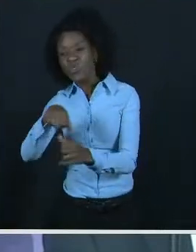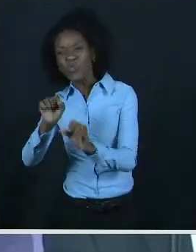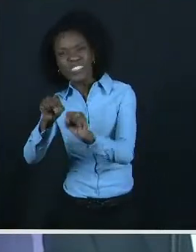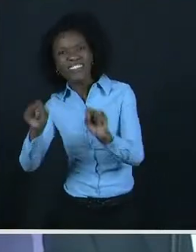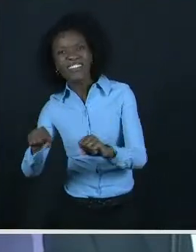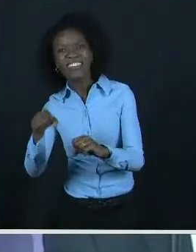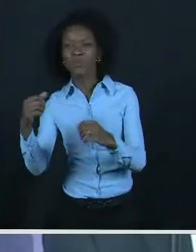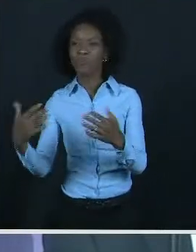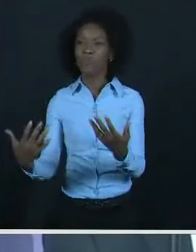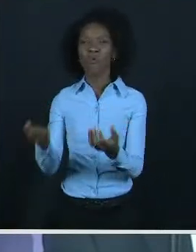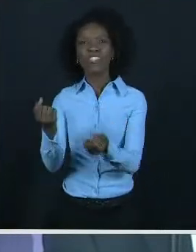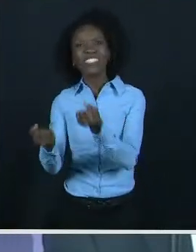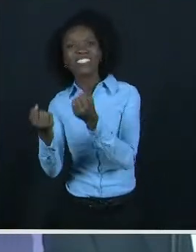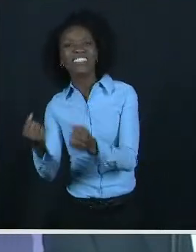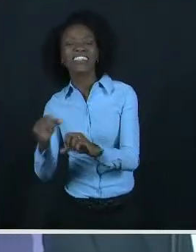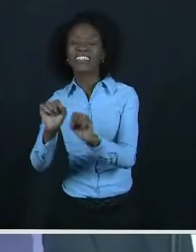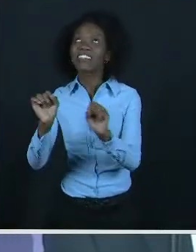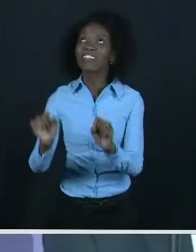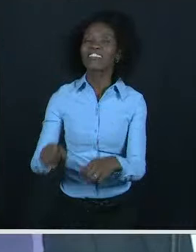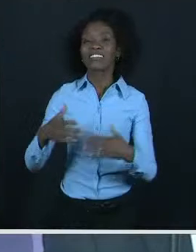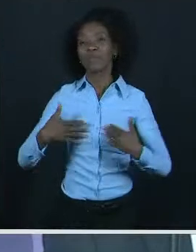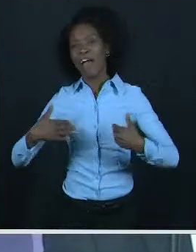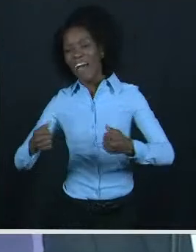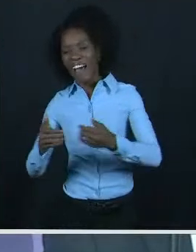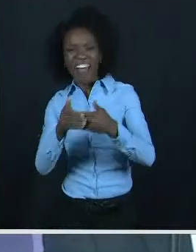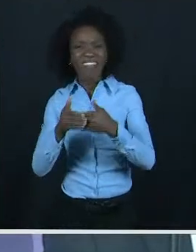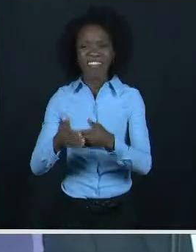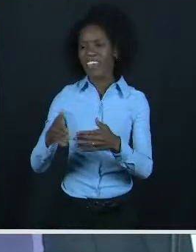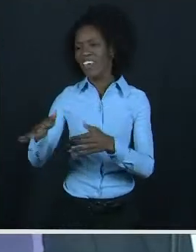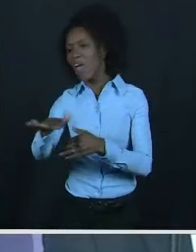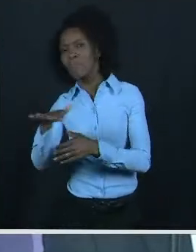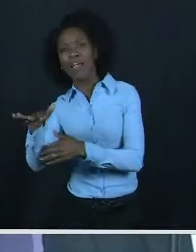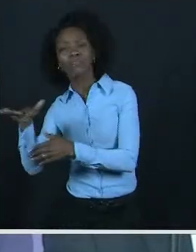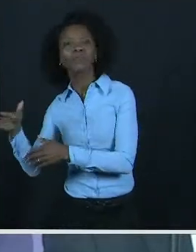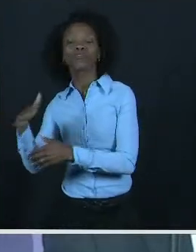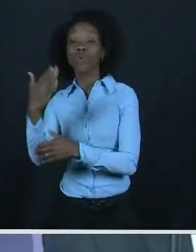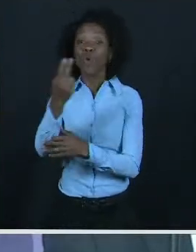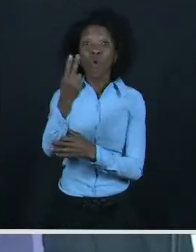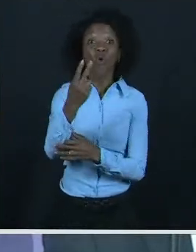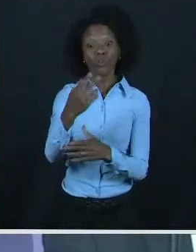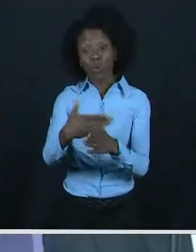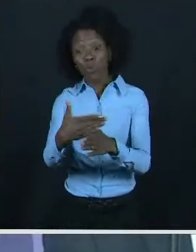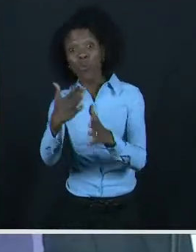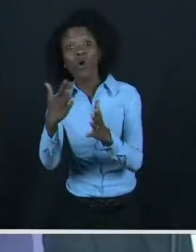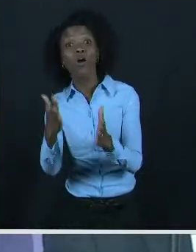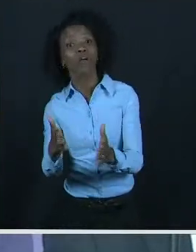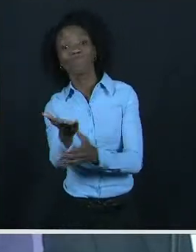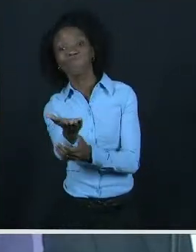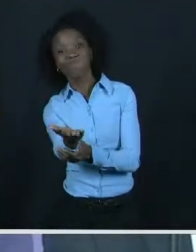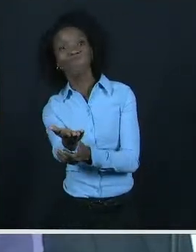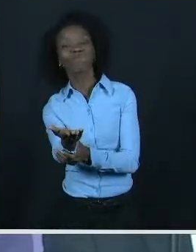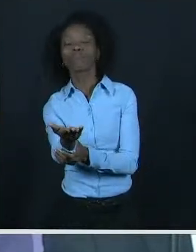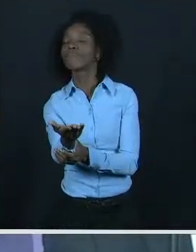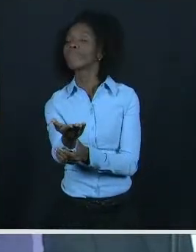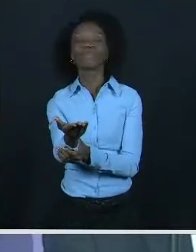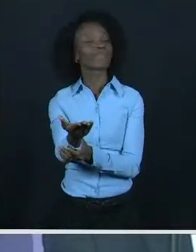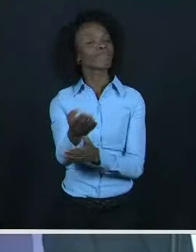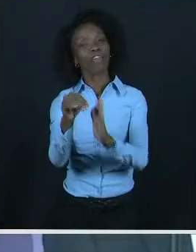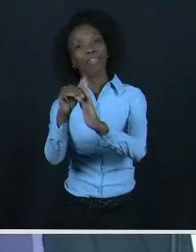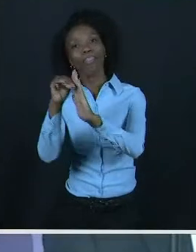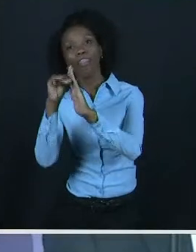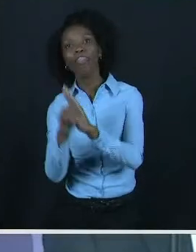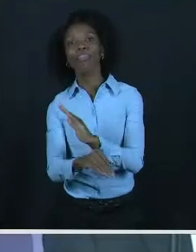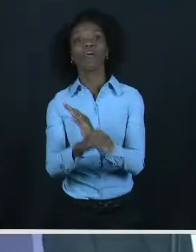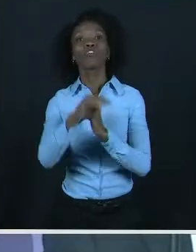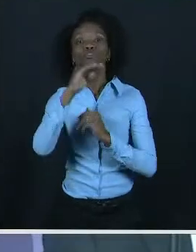justice system, healthcare agencies, and employers. In short, it both causes